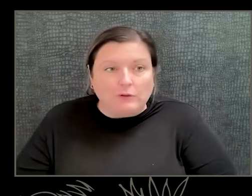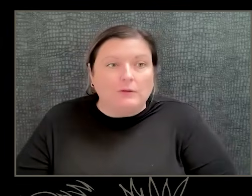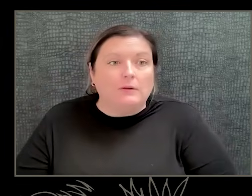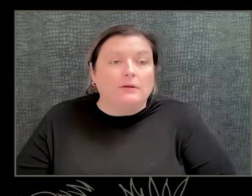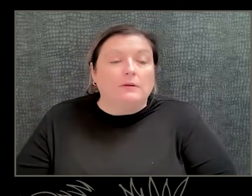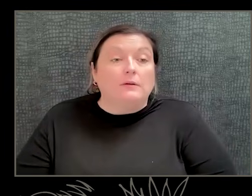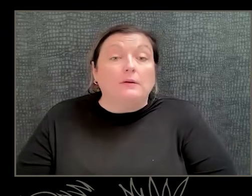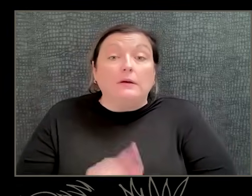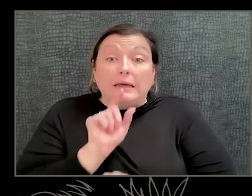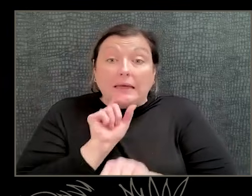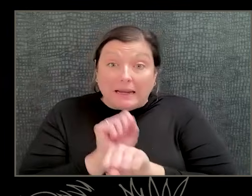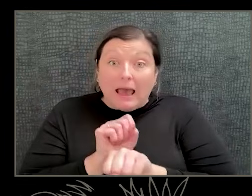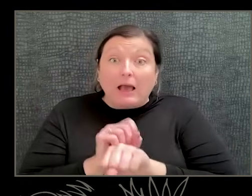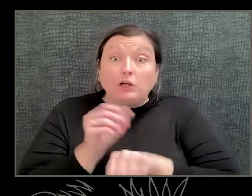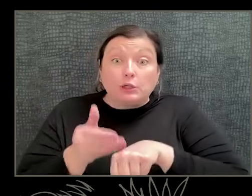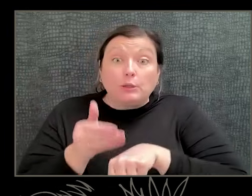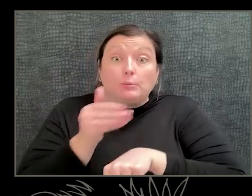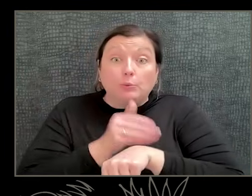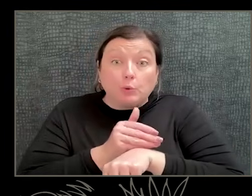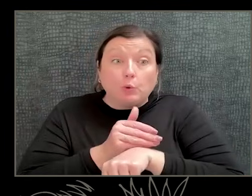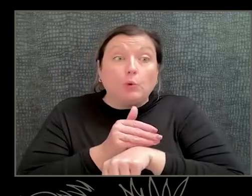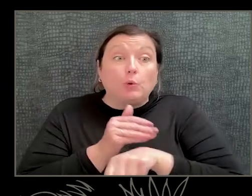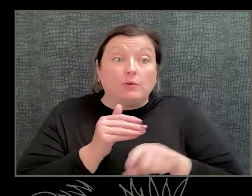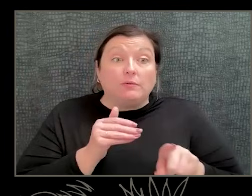So it actually improves the type